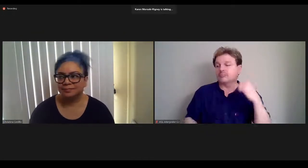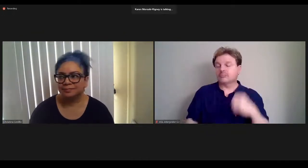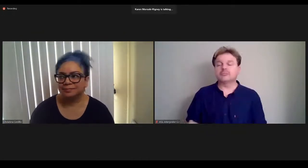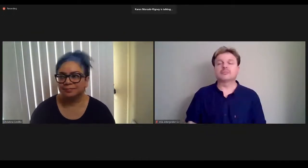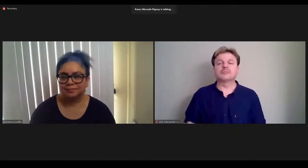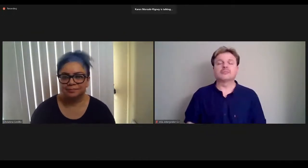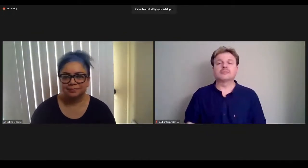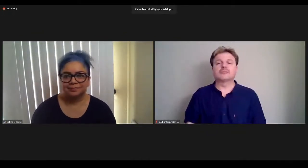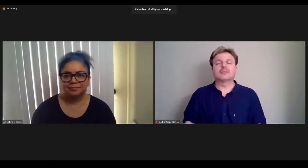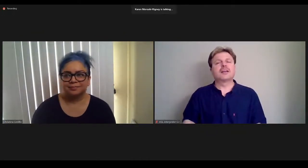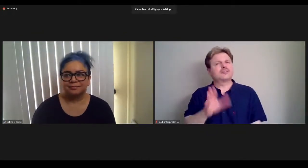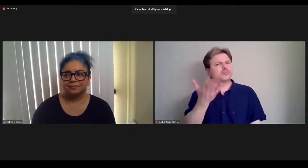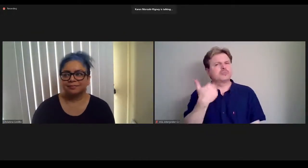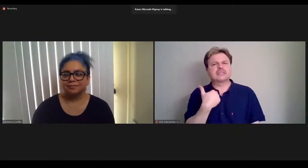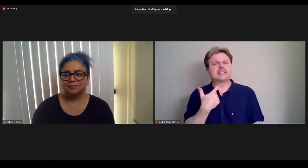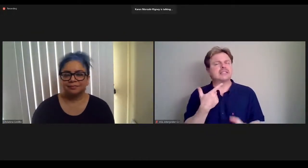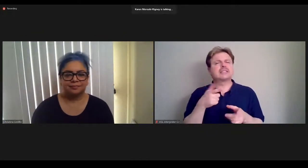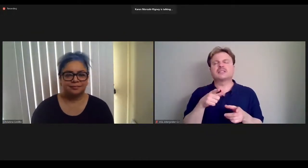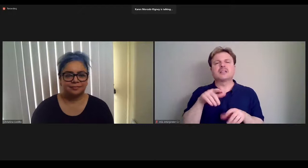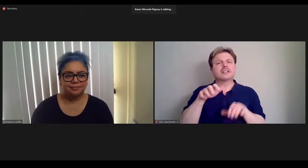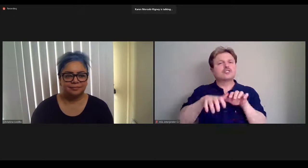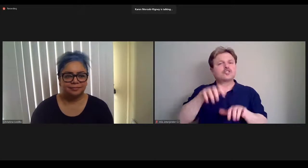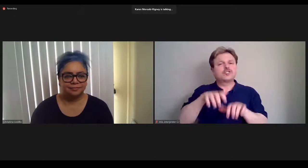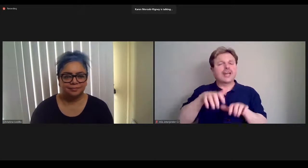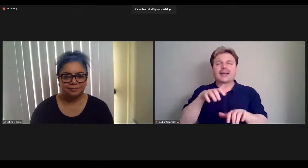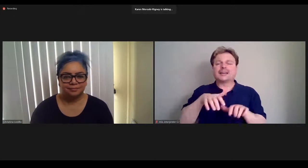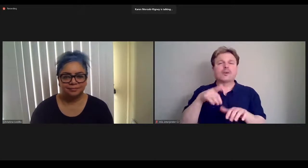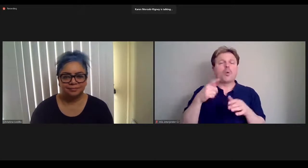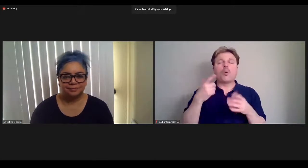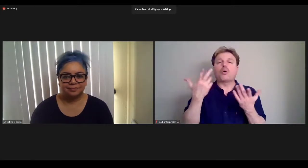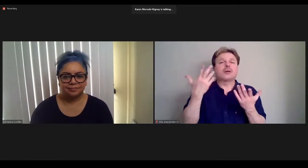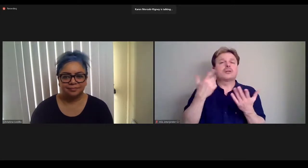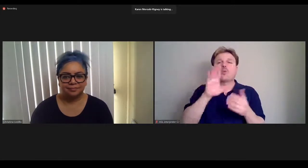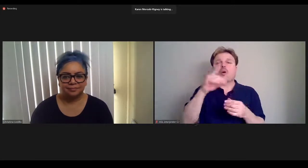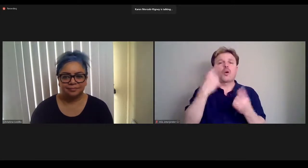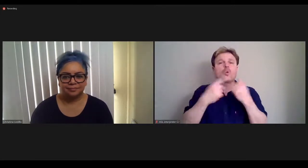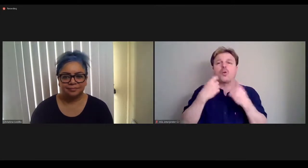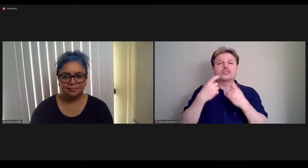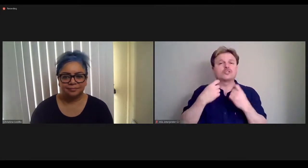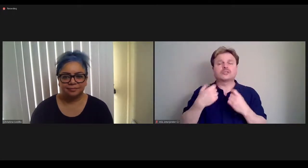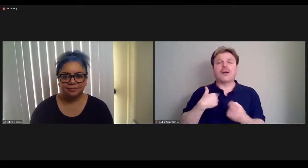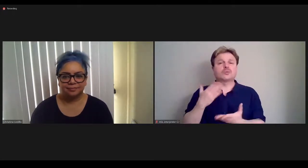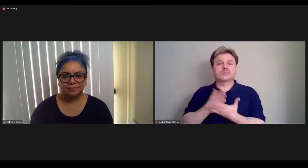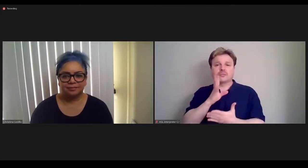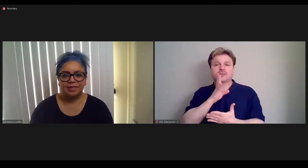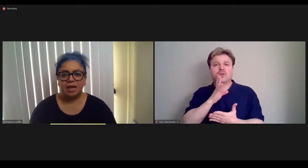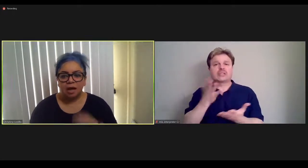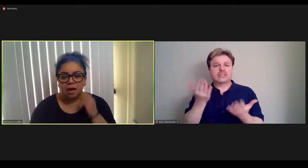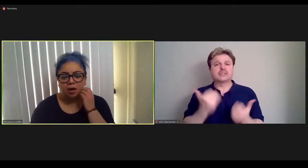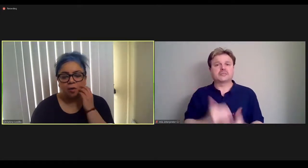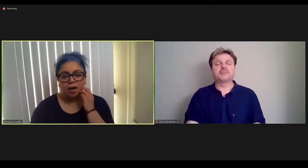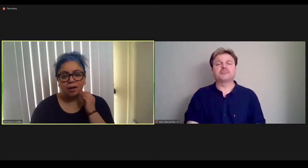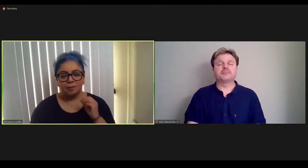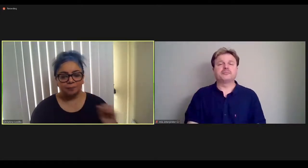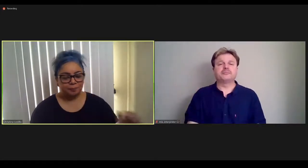So please, folks, feel free to chime in the chat or out loud with questions. I will stop talking.